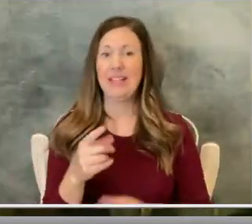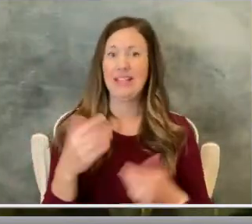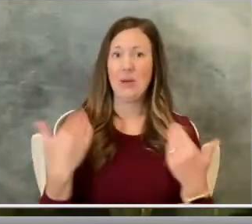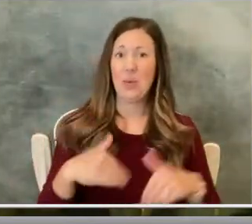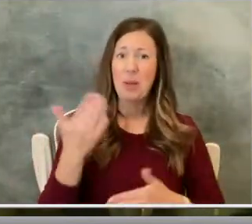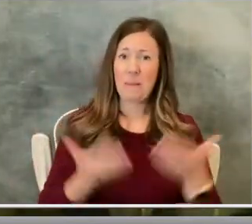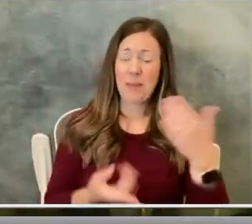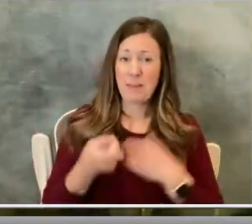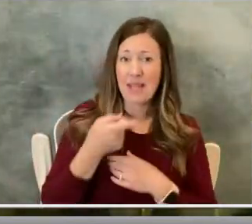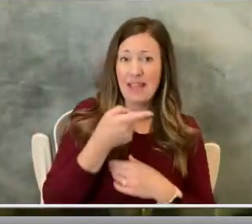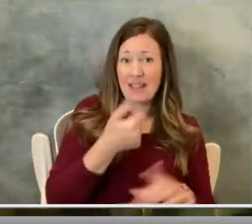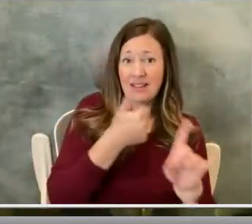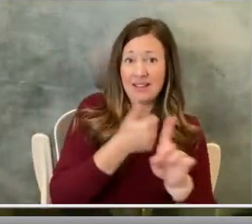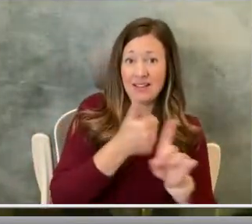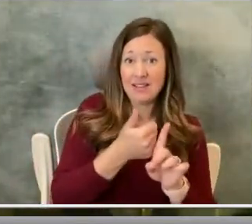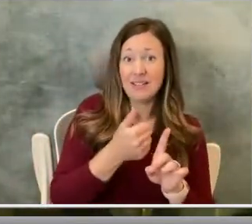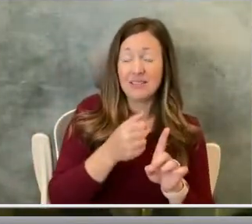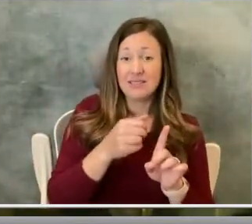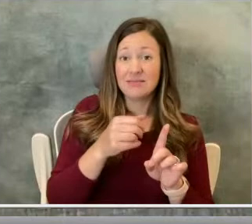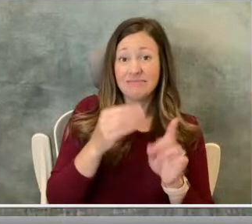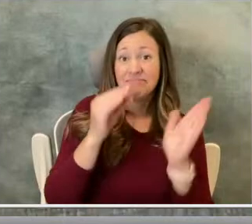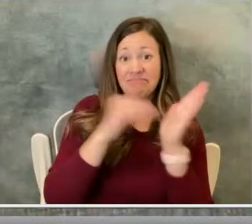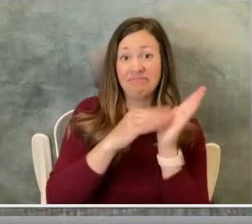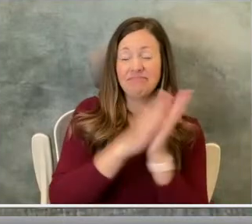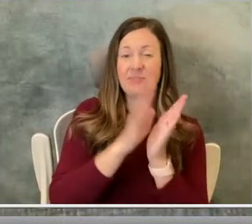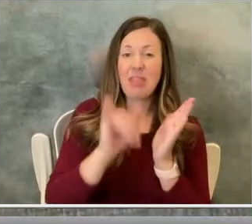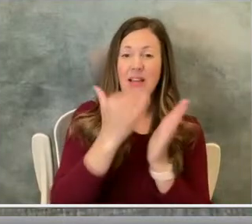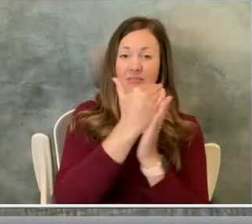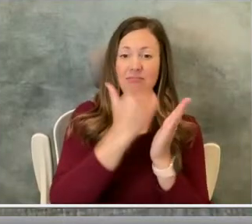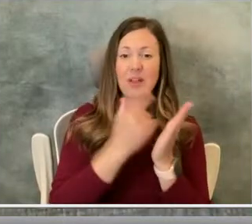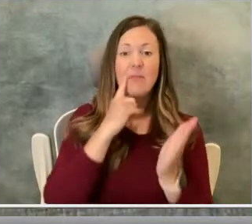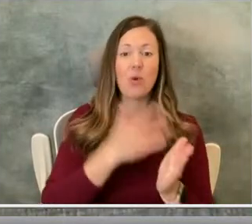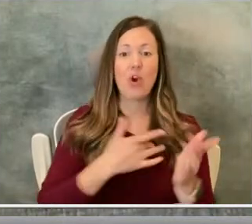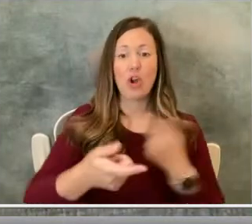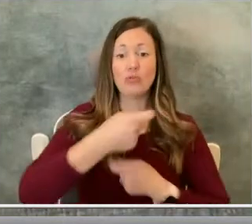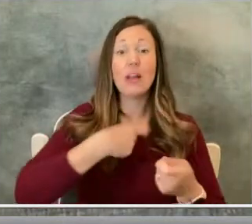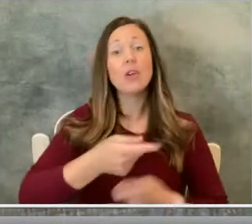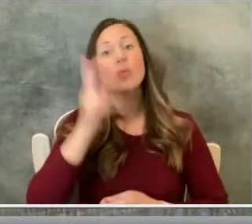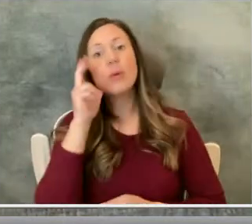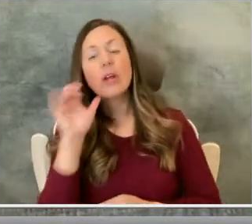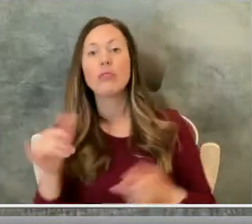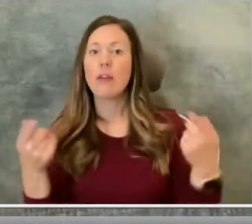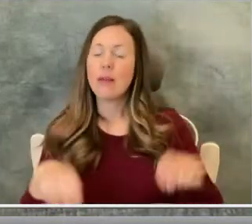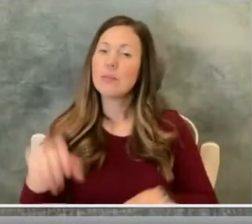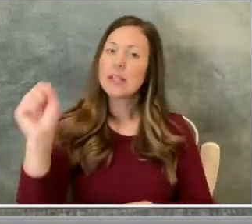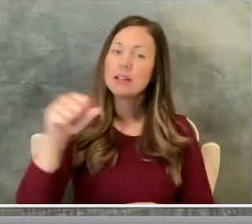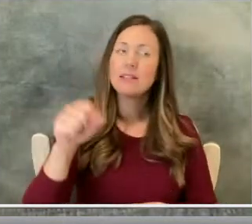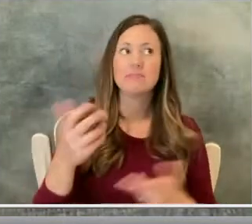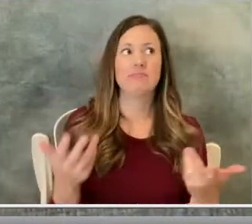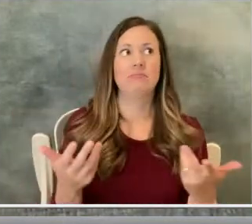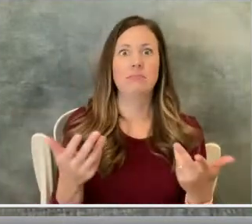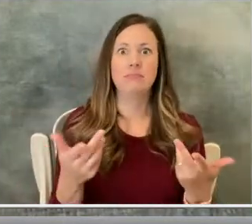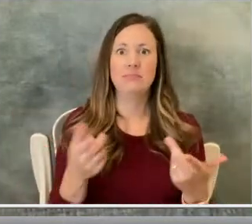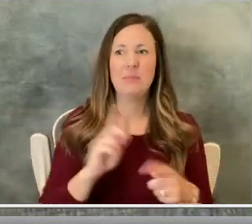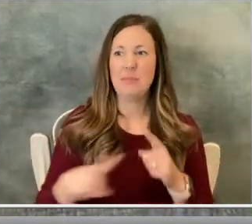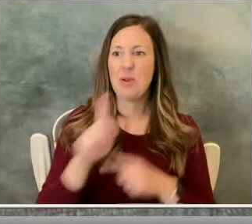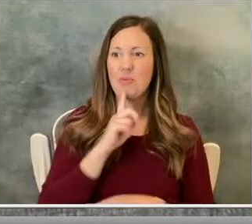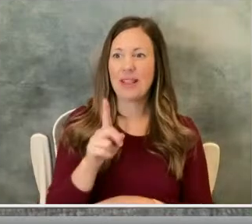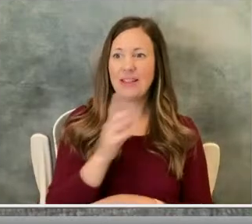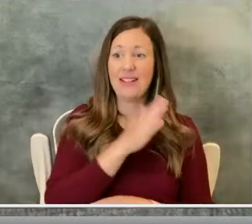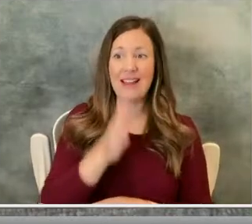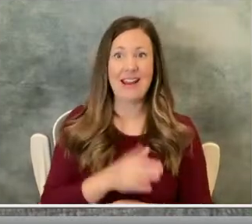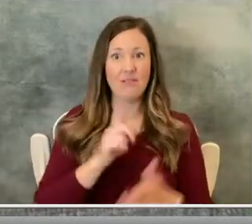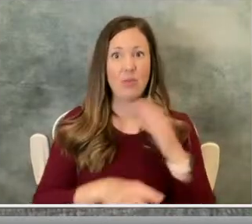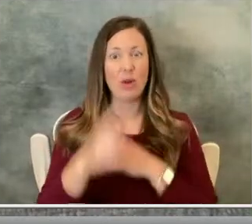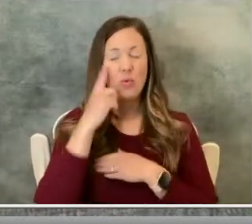on heart transplant list, which you hear about it, it's just never what you think would happen